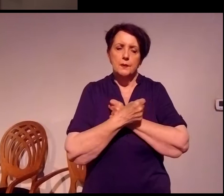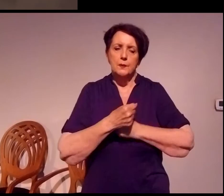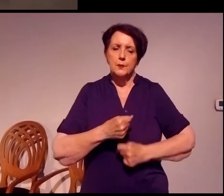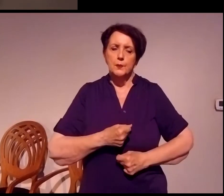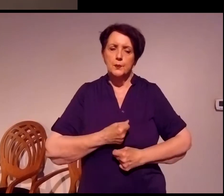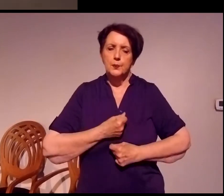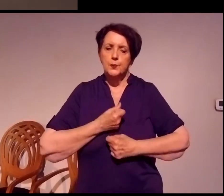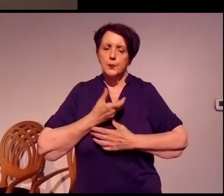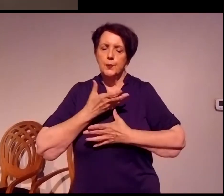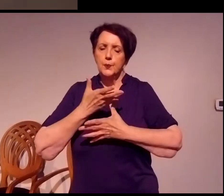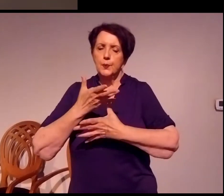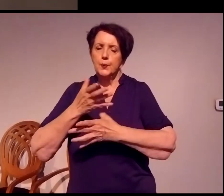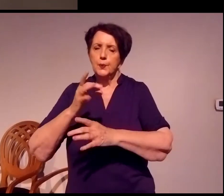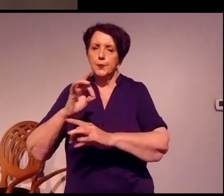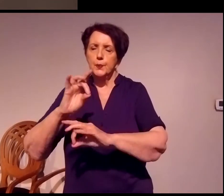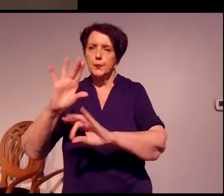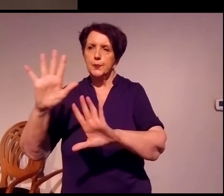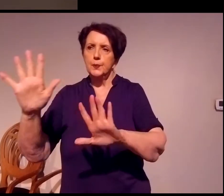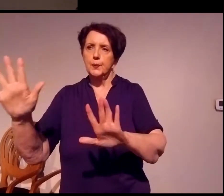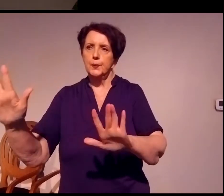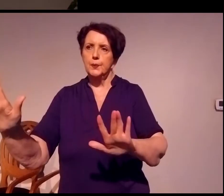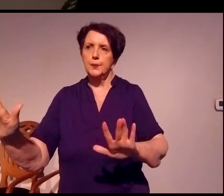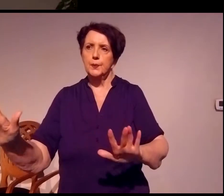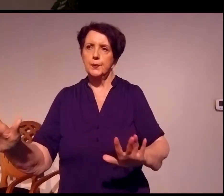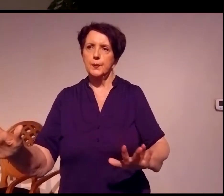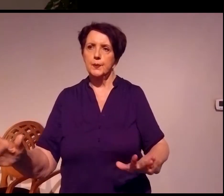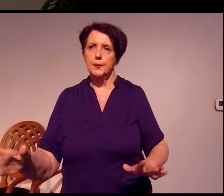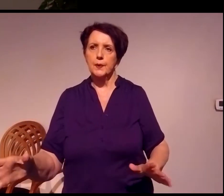Breathe in love into your heart.